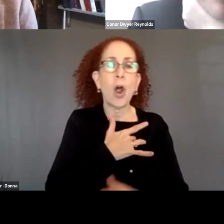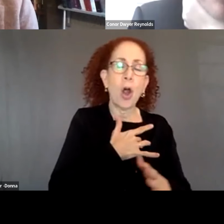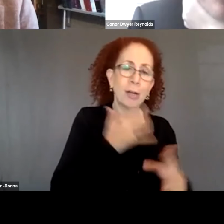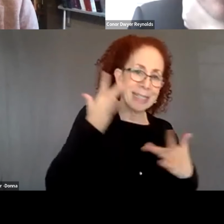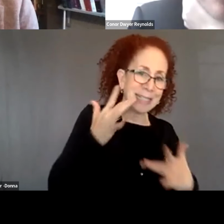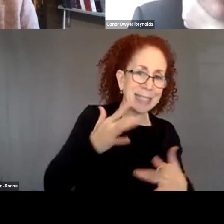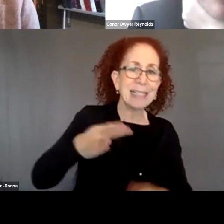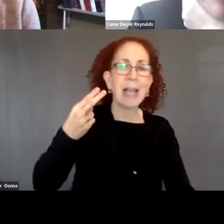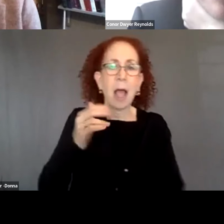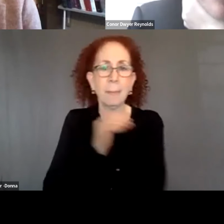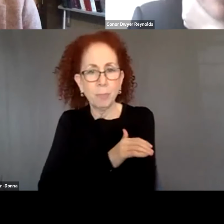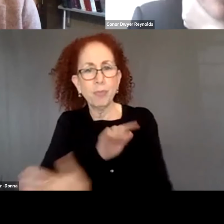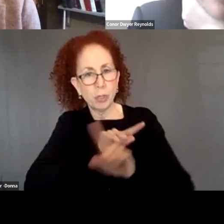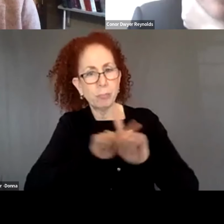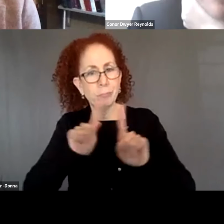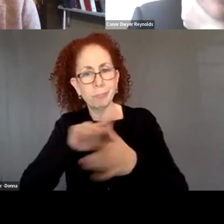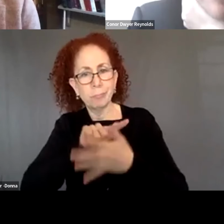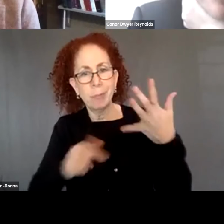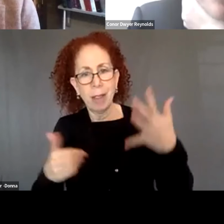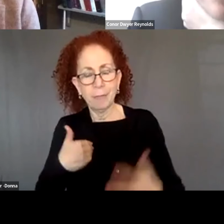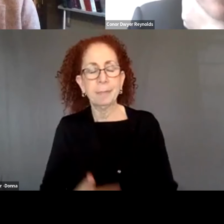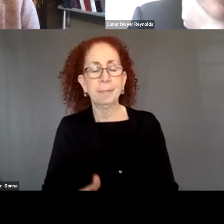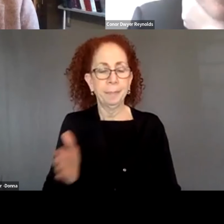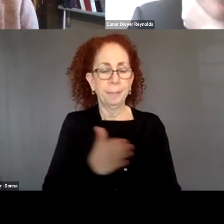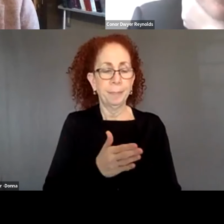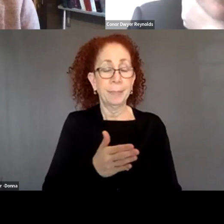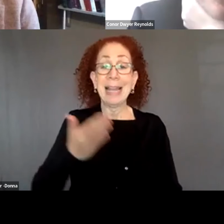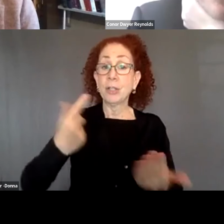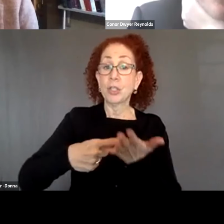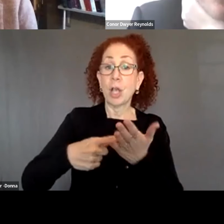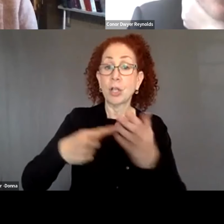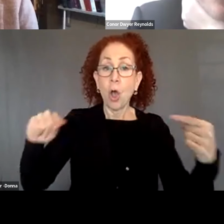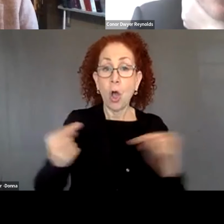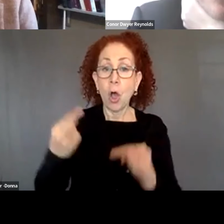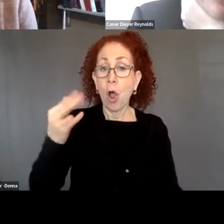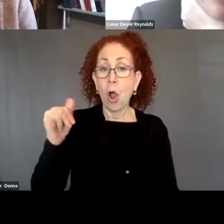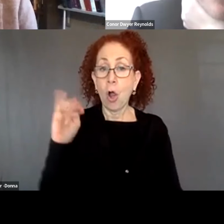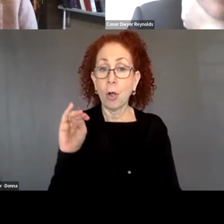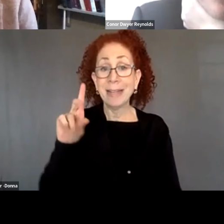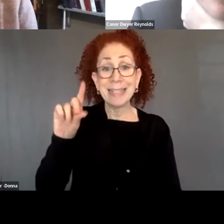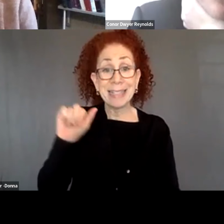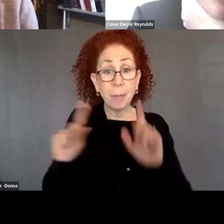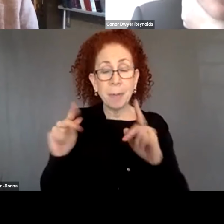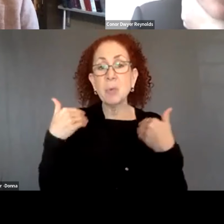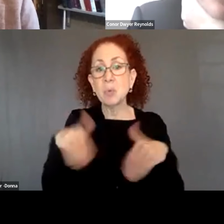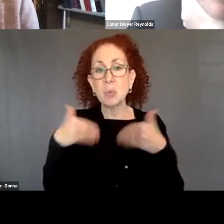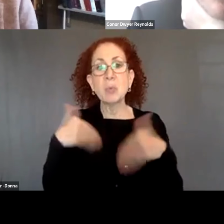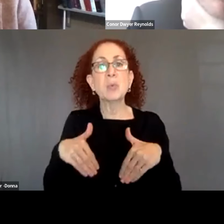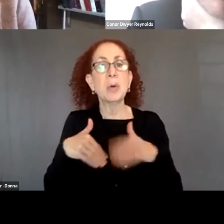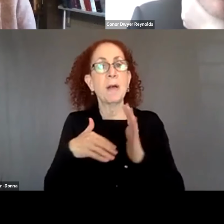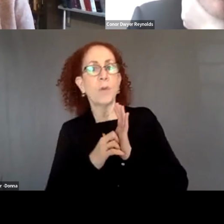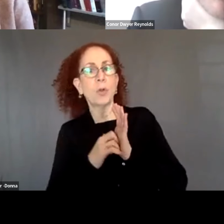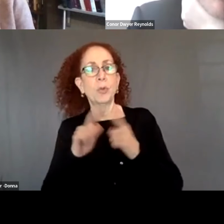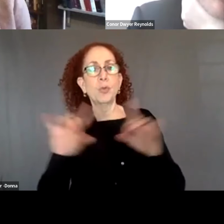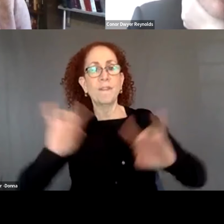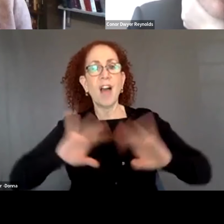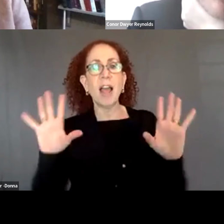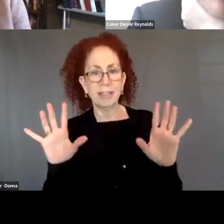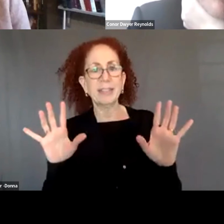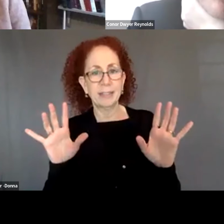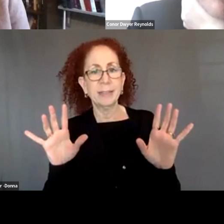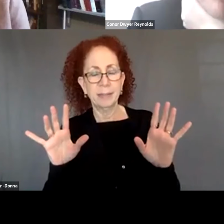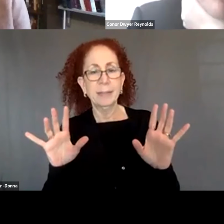etc. So onto the harms. Disabled people are particularly vulnerable to the violence that characterizes much